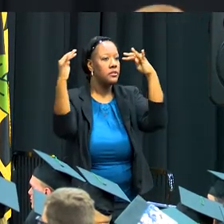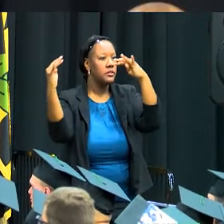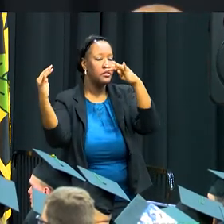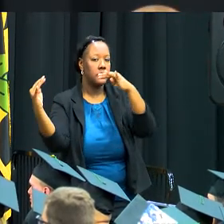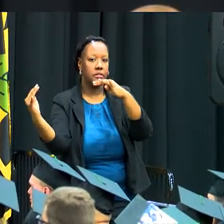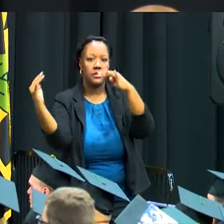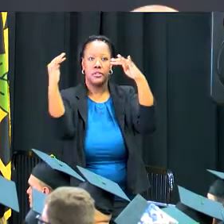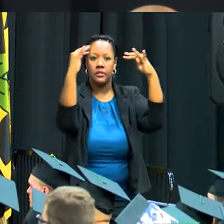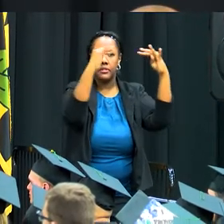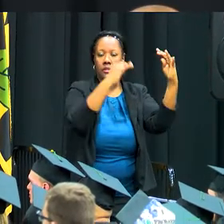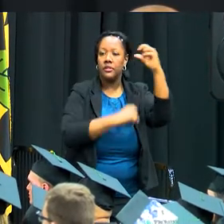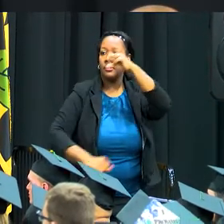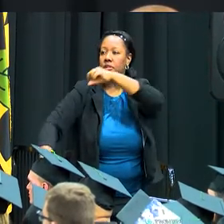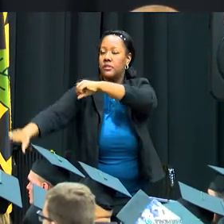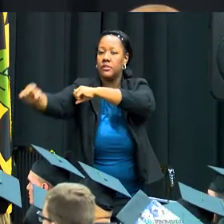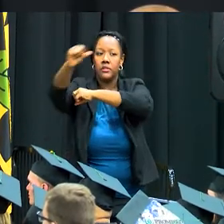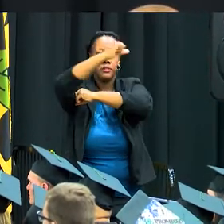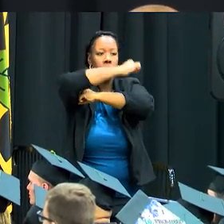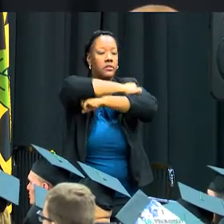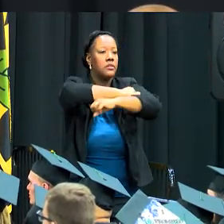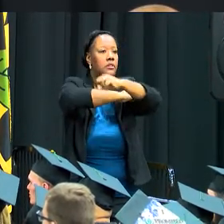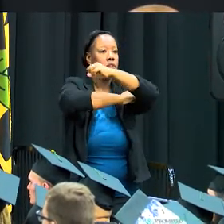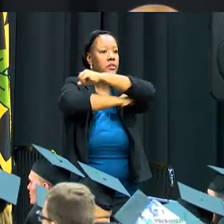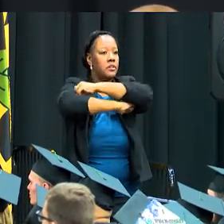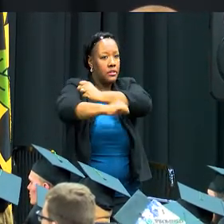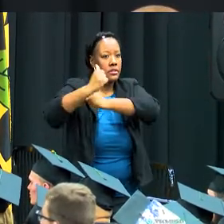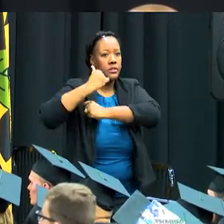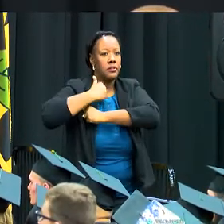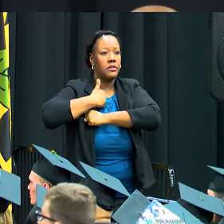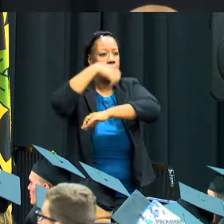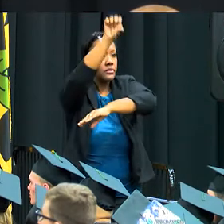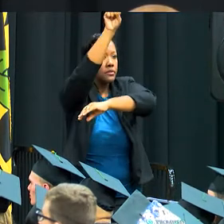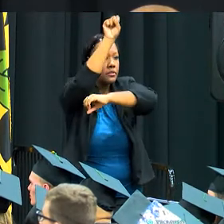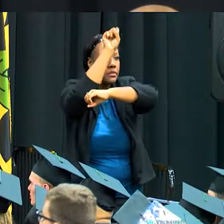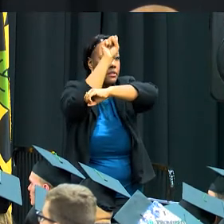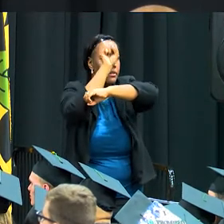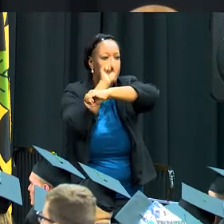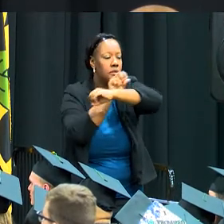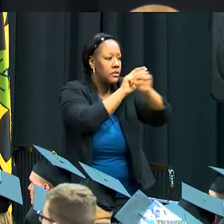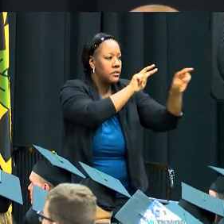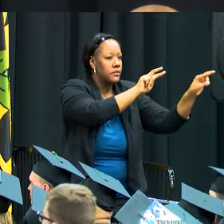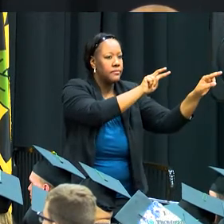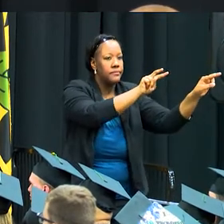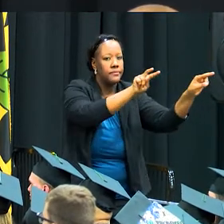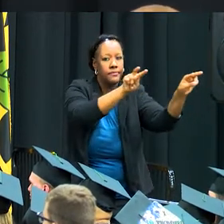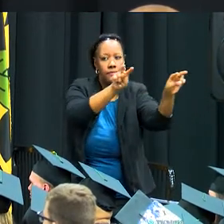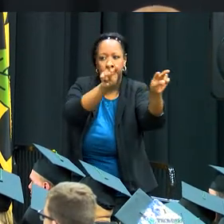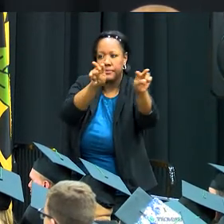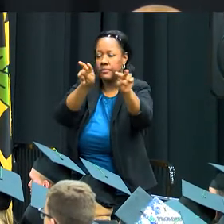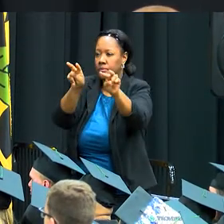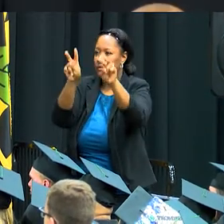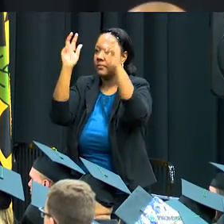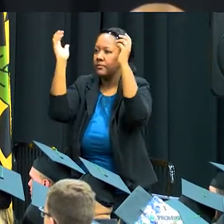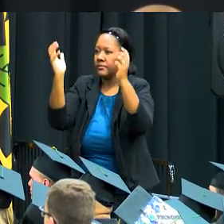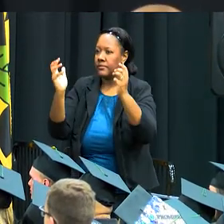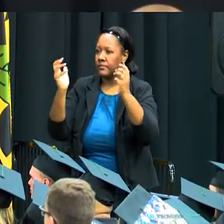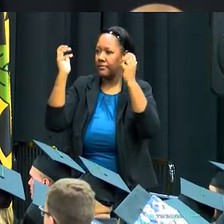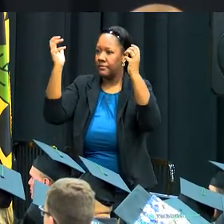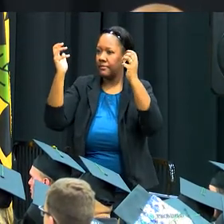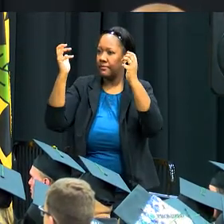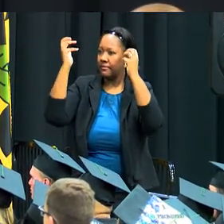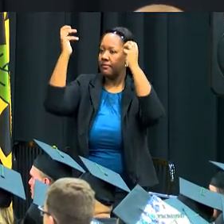perilous flood, o'er the ramparts we watch, were